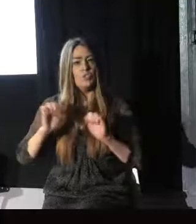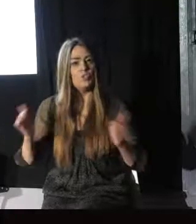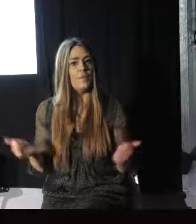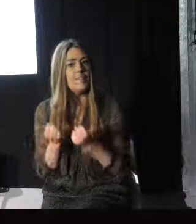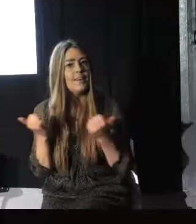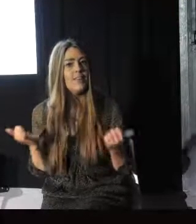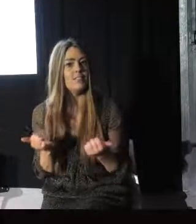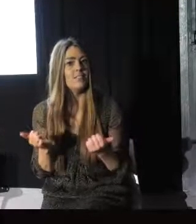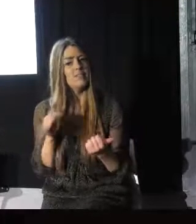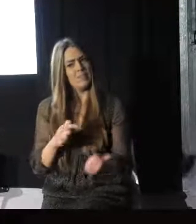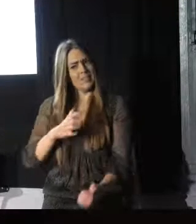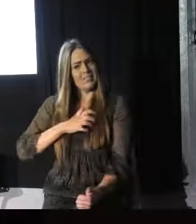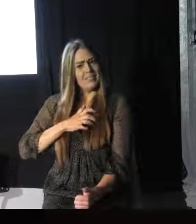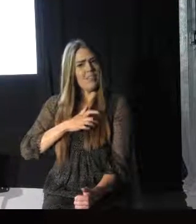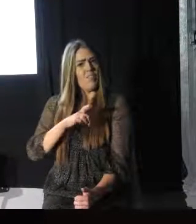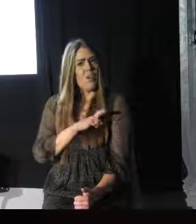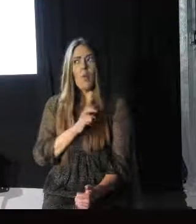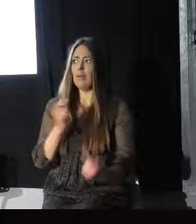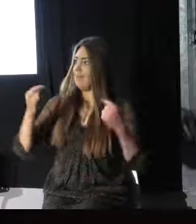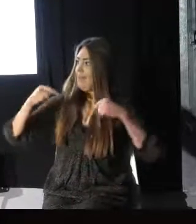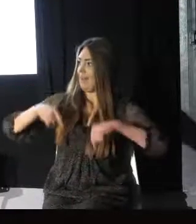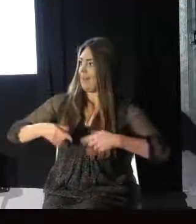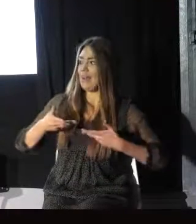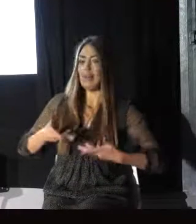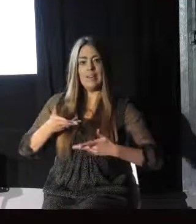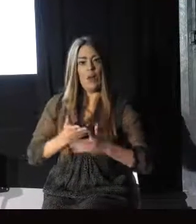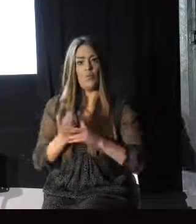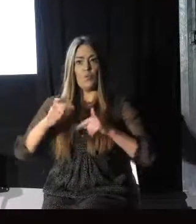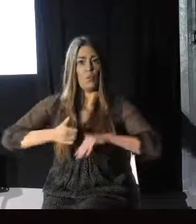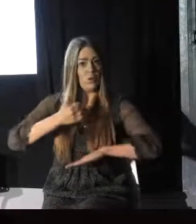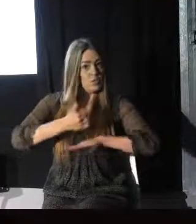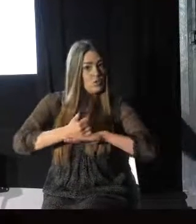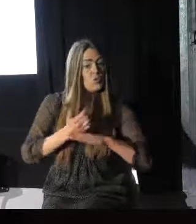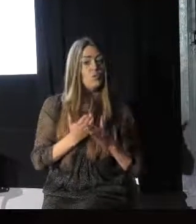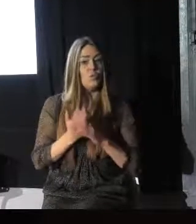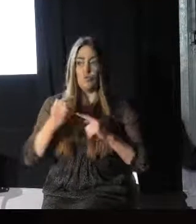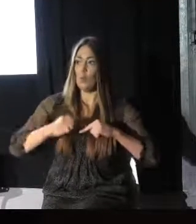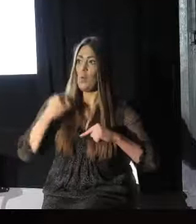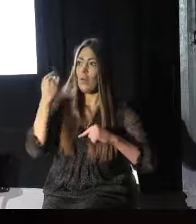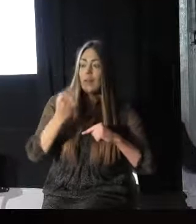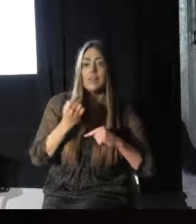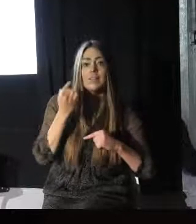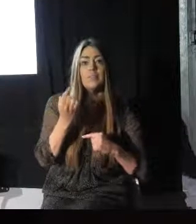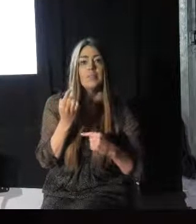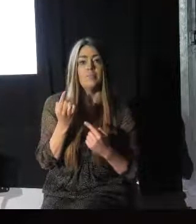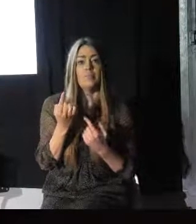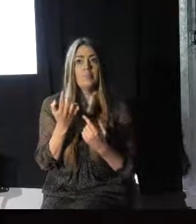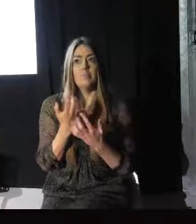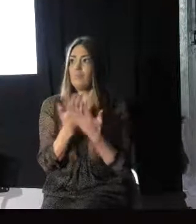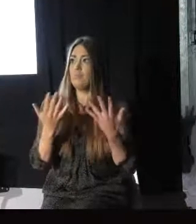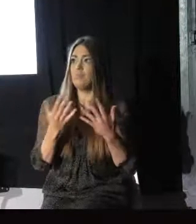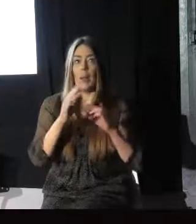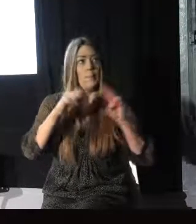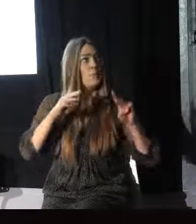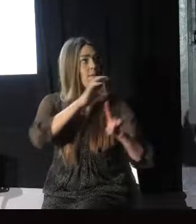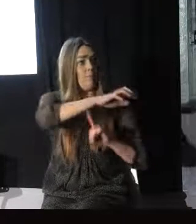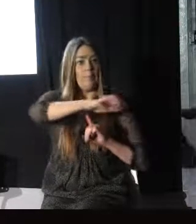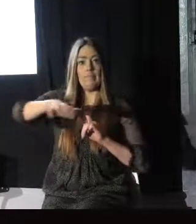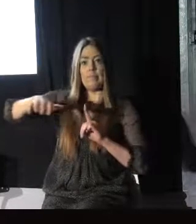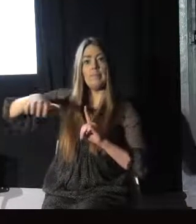terrifying, because it's here in this room, it's in this institution, it's in this part of London. with all these museums around us, it's